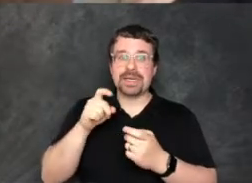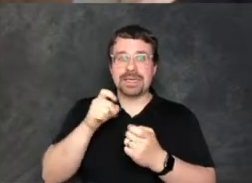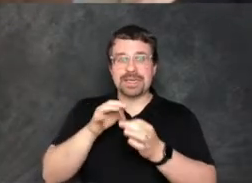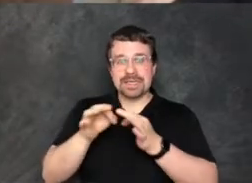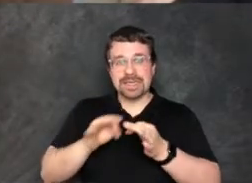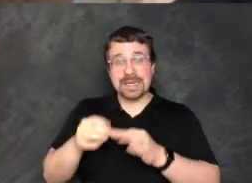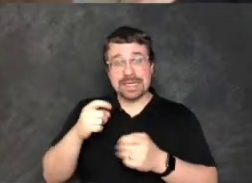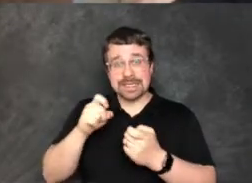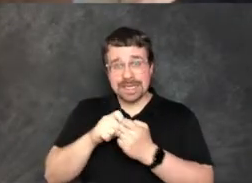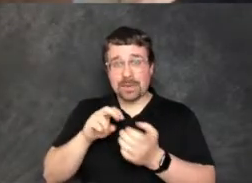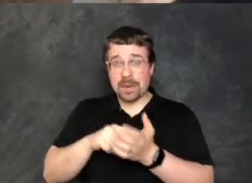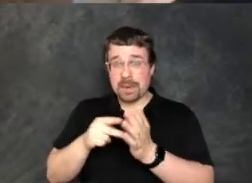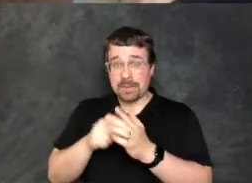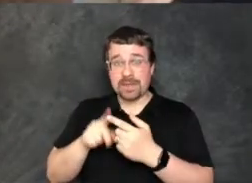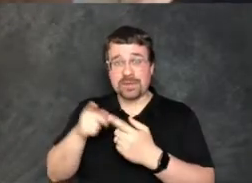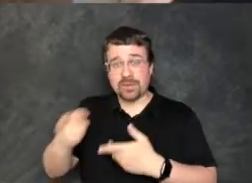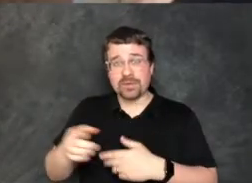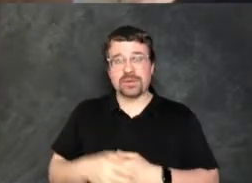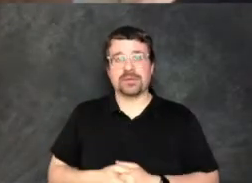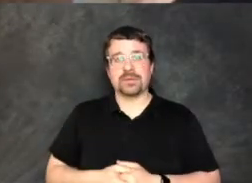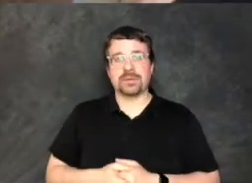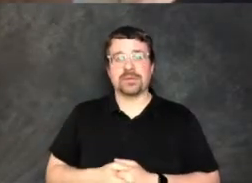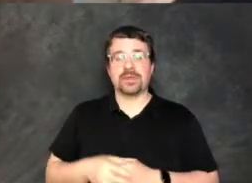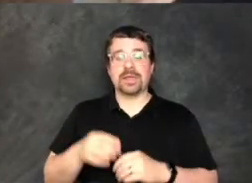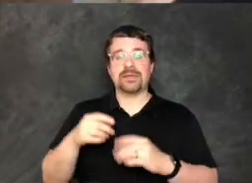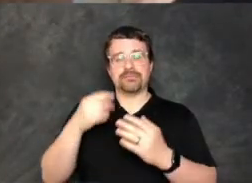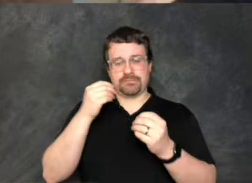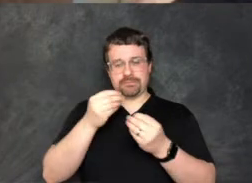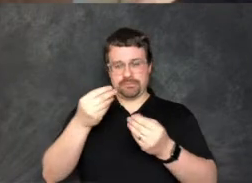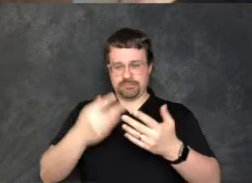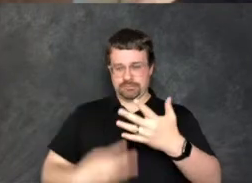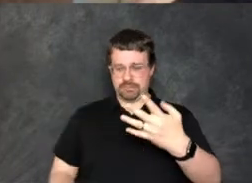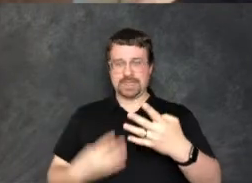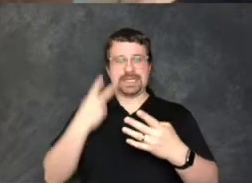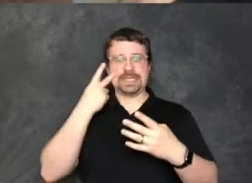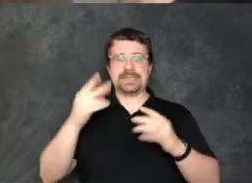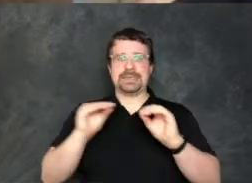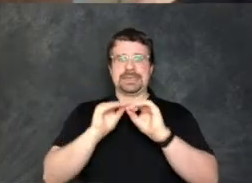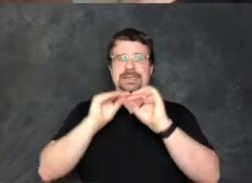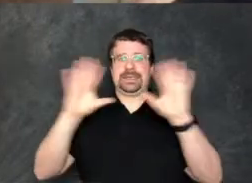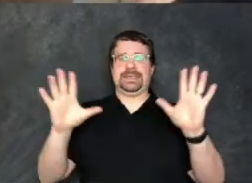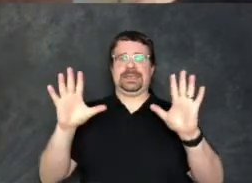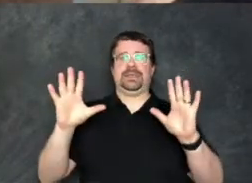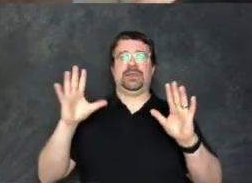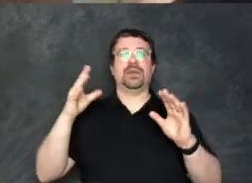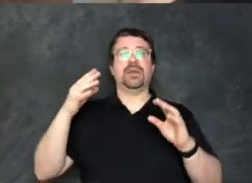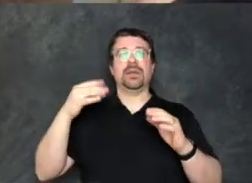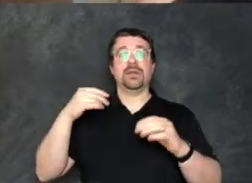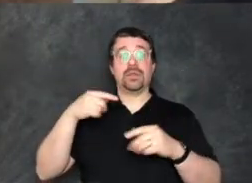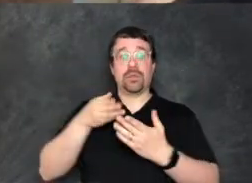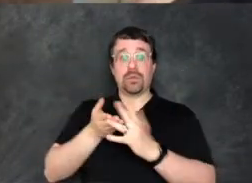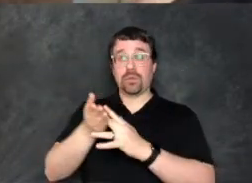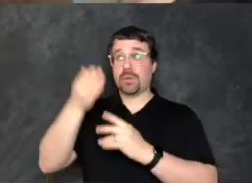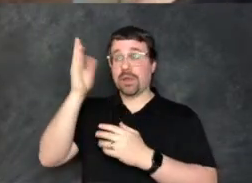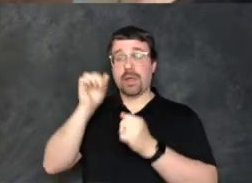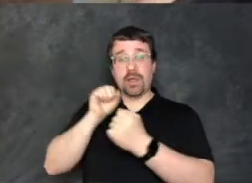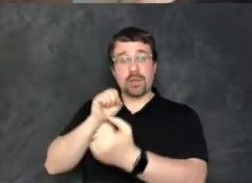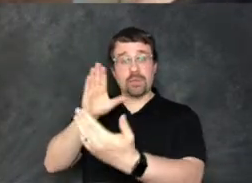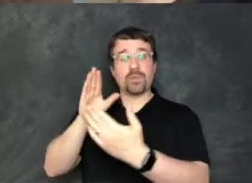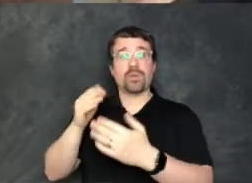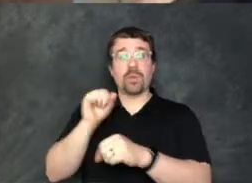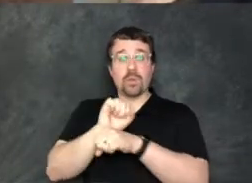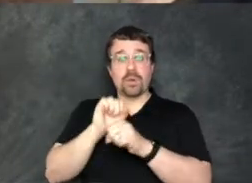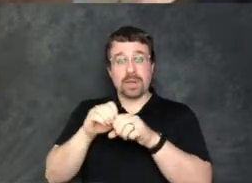note describing exactly what it meant to her. From this, it became so very clear to me that through